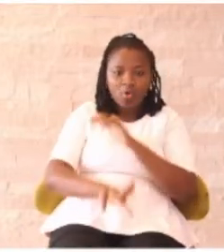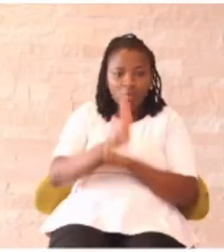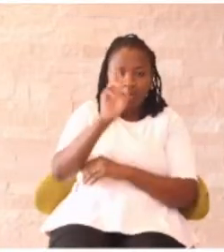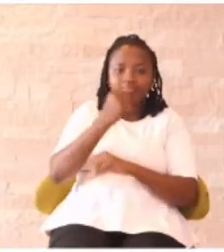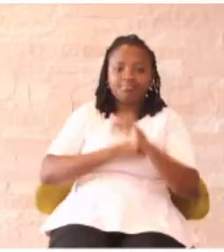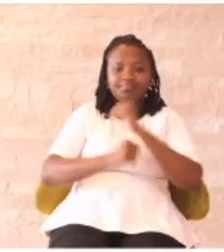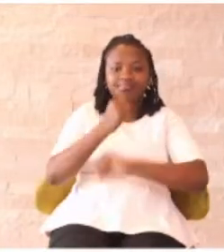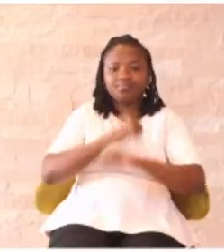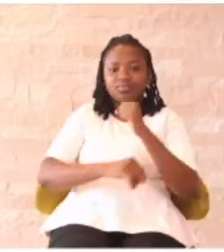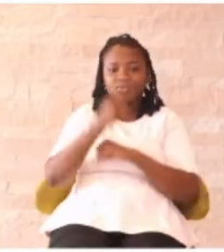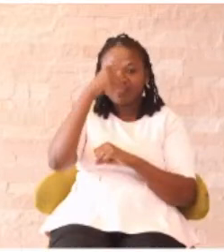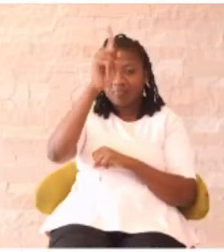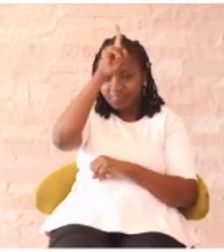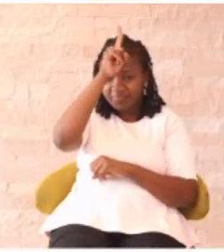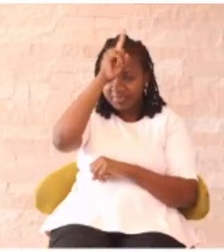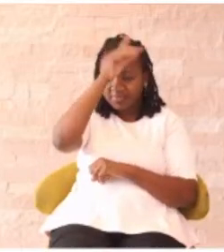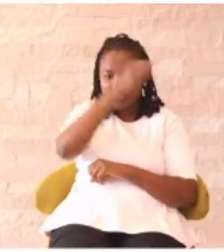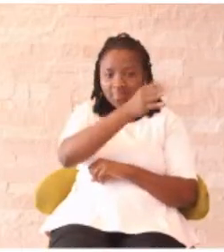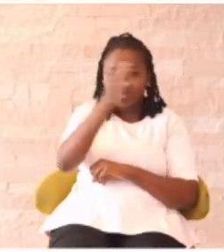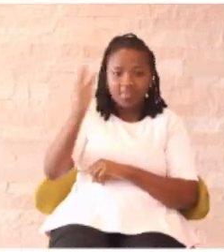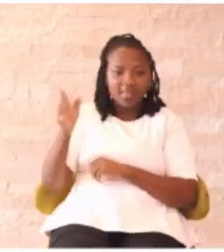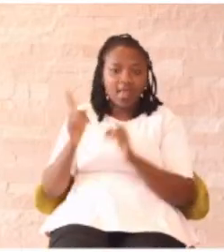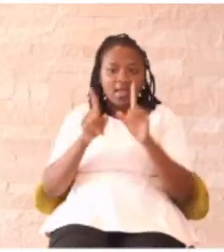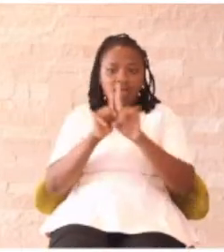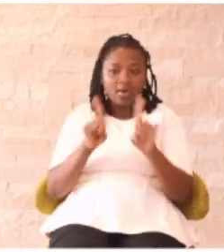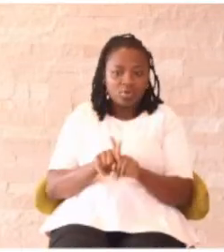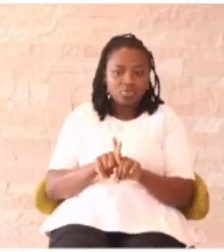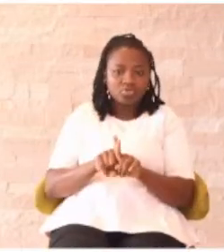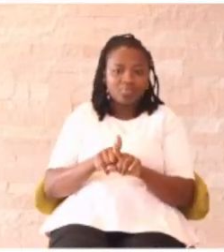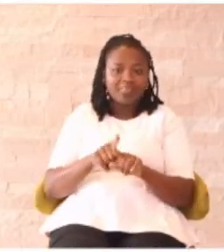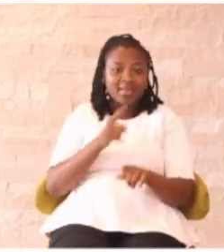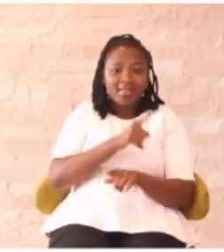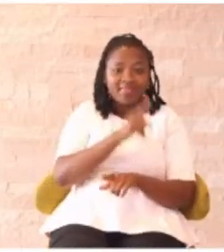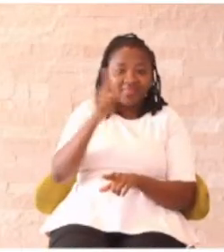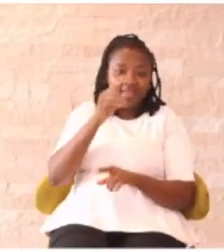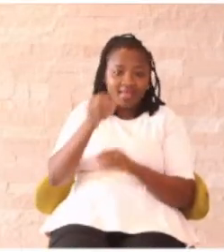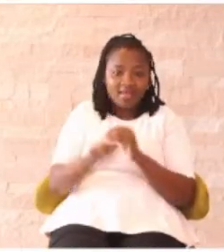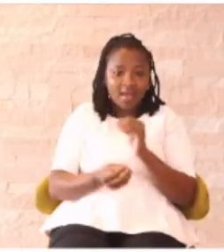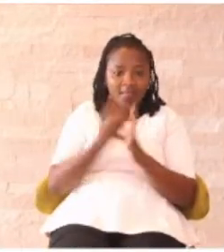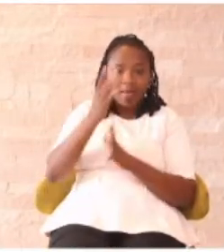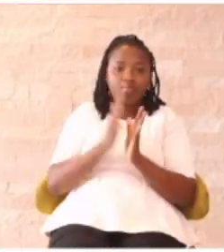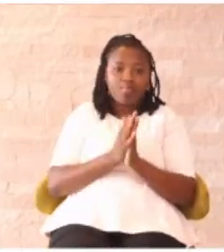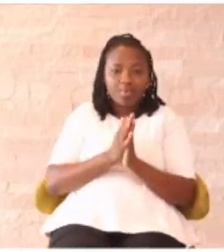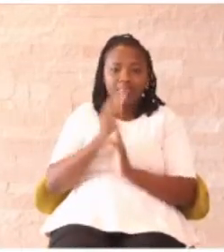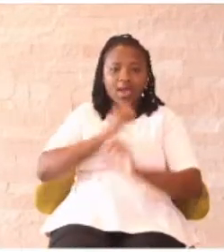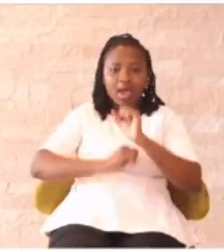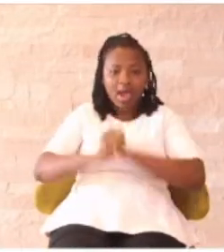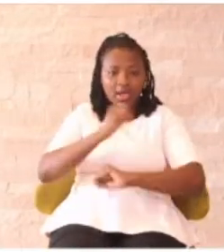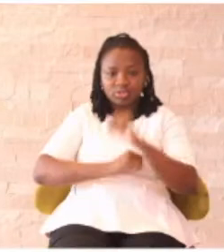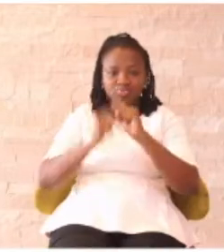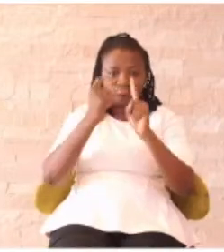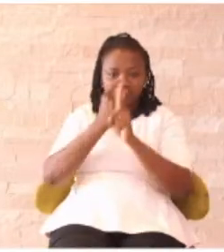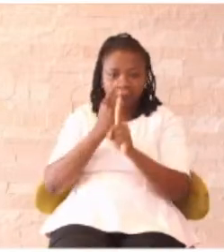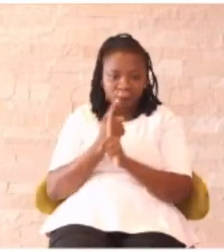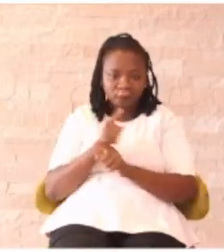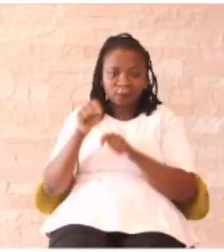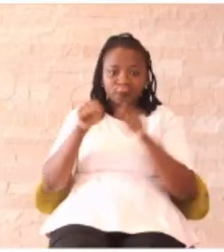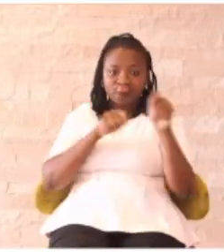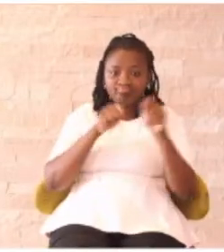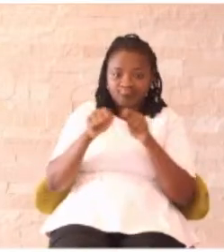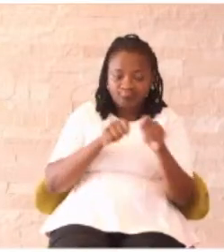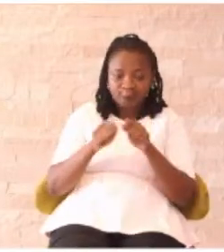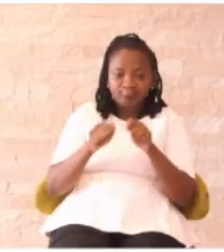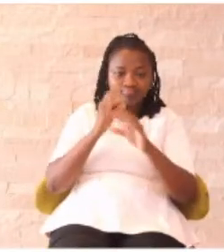villages, whereby they have came up with actions to to regulate operations of